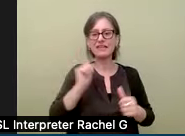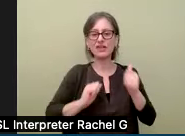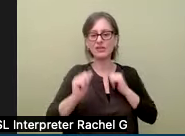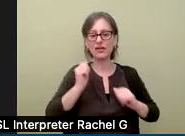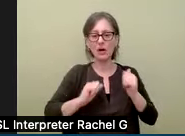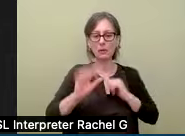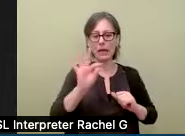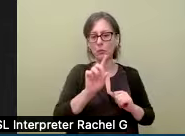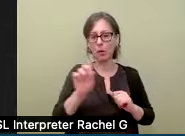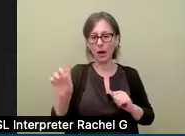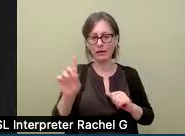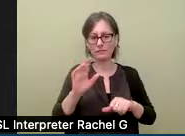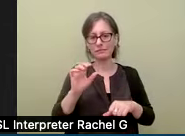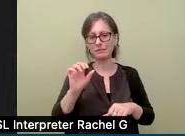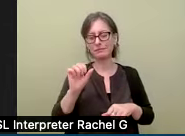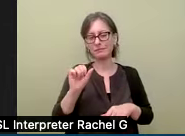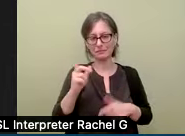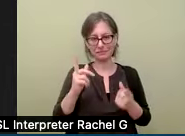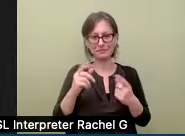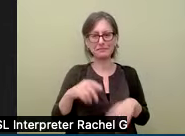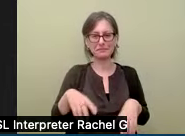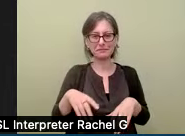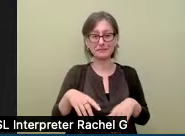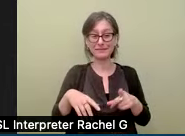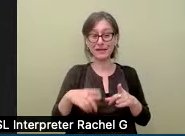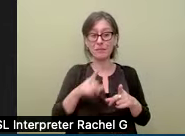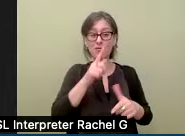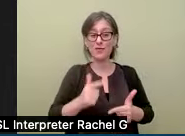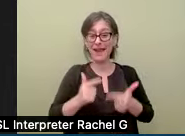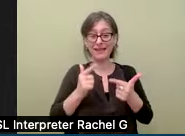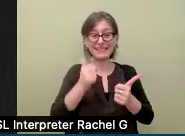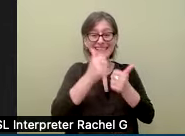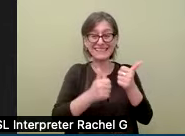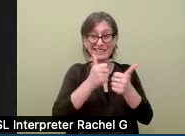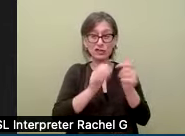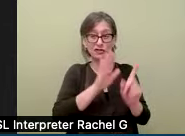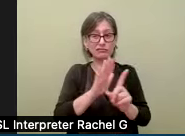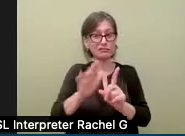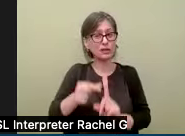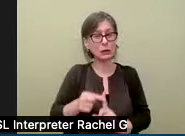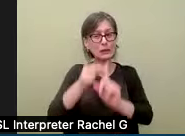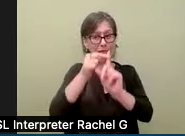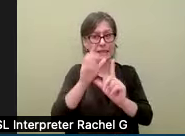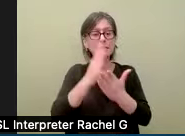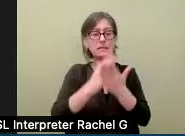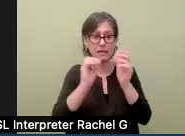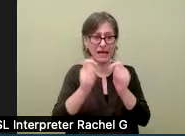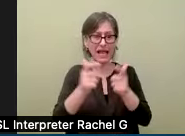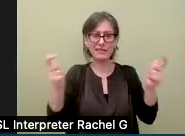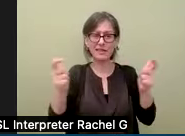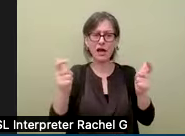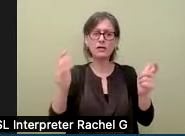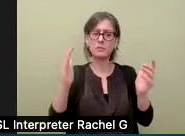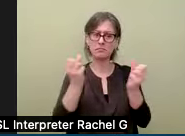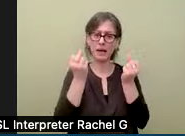Monica. But in reality, every tsunami is unique, and some can get quite large, but most are